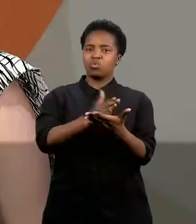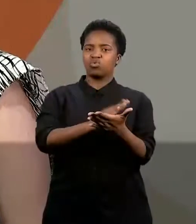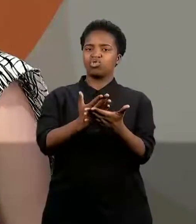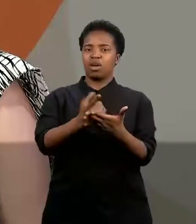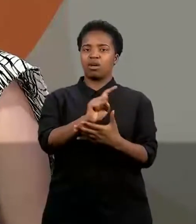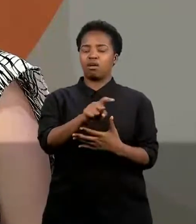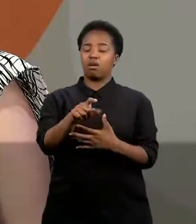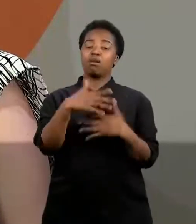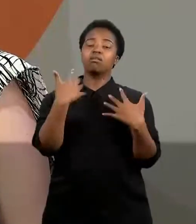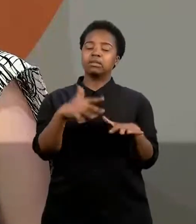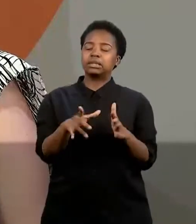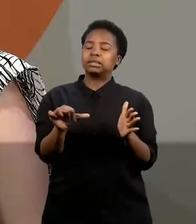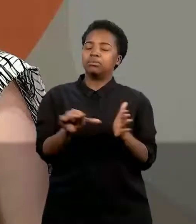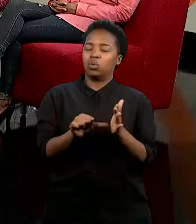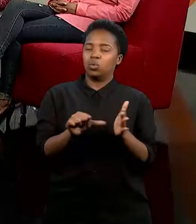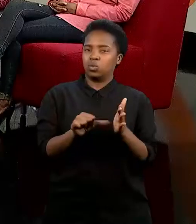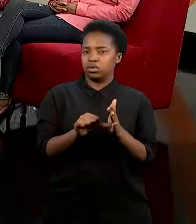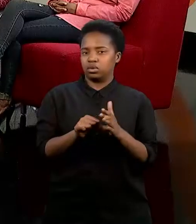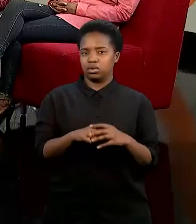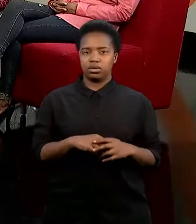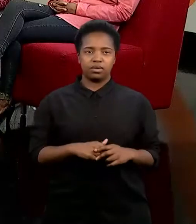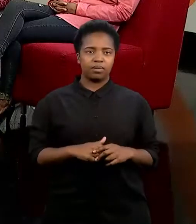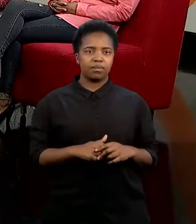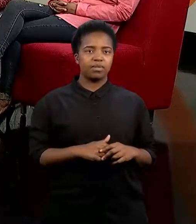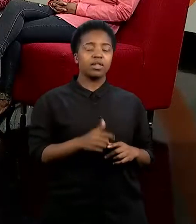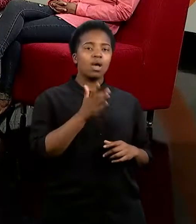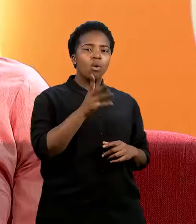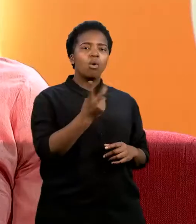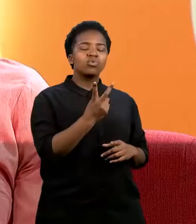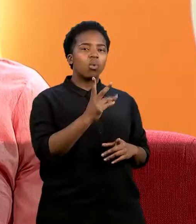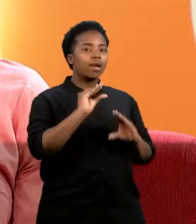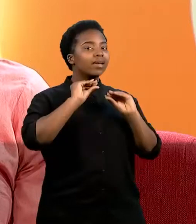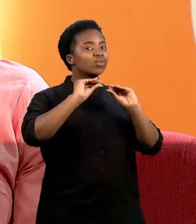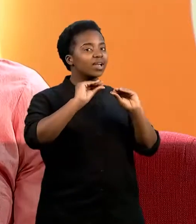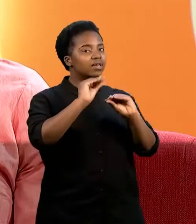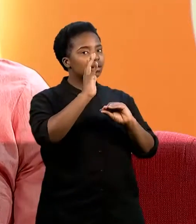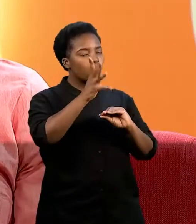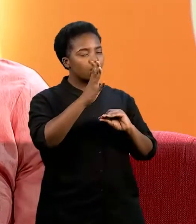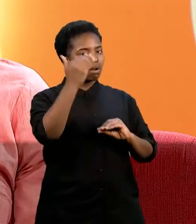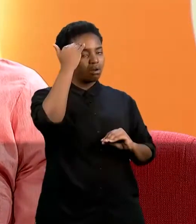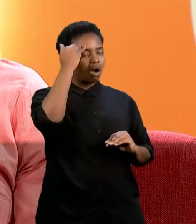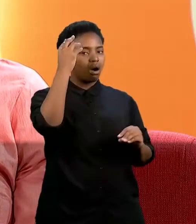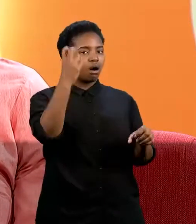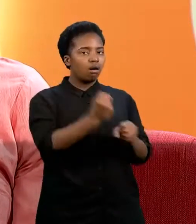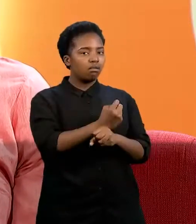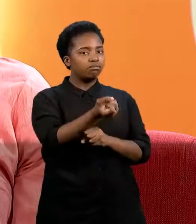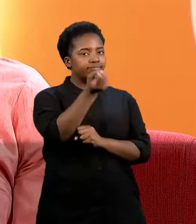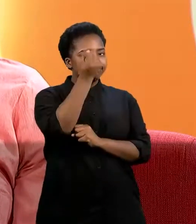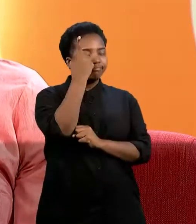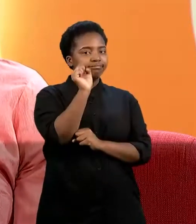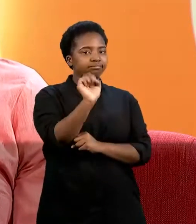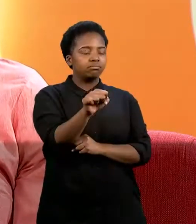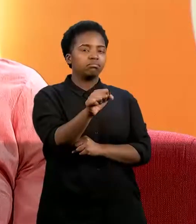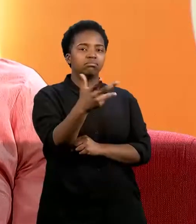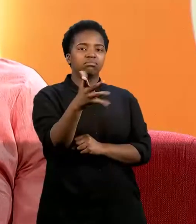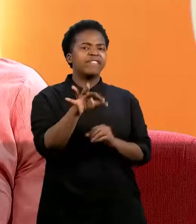is very necessary in the industry. Then they will be getting the education and they will getting the knowledge to understand about